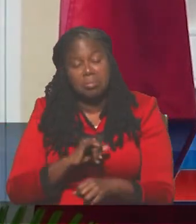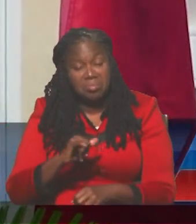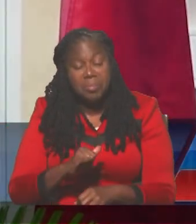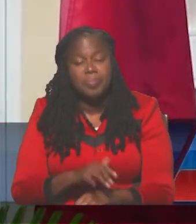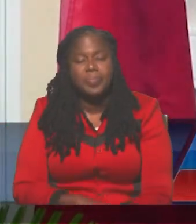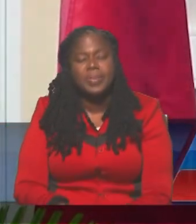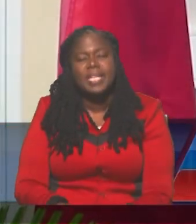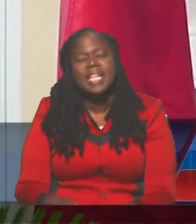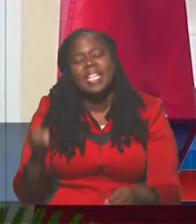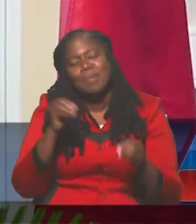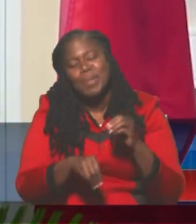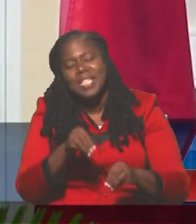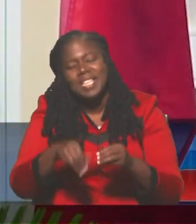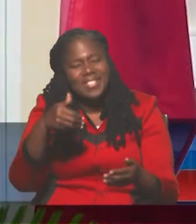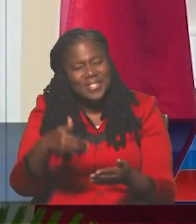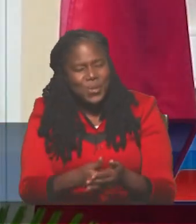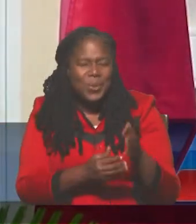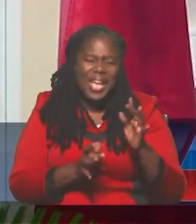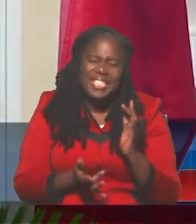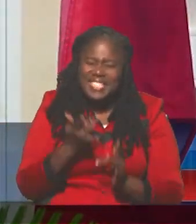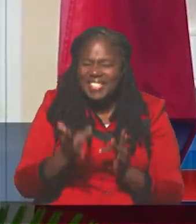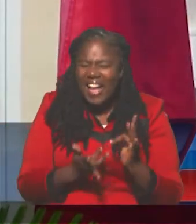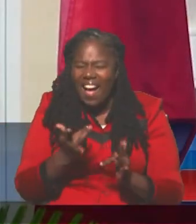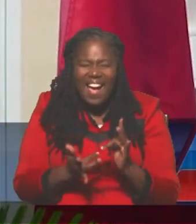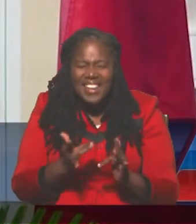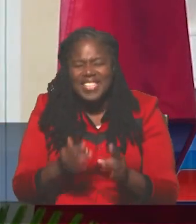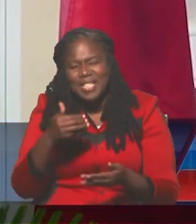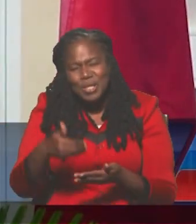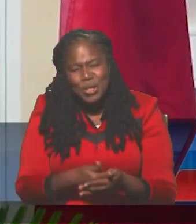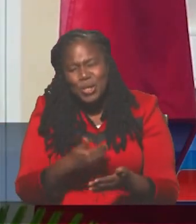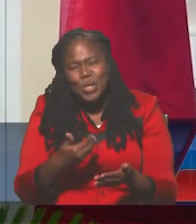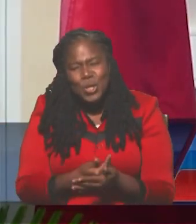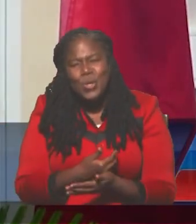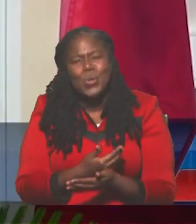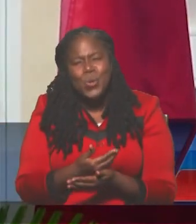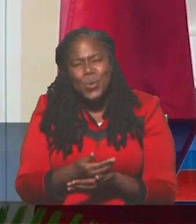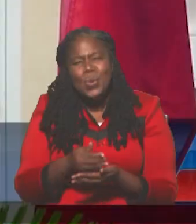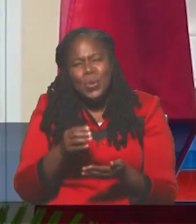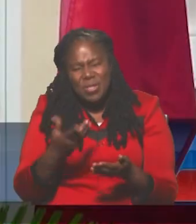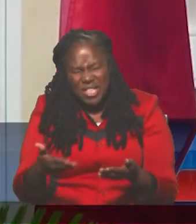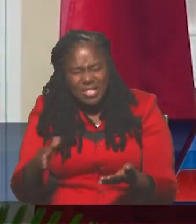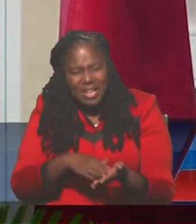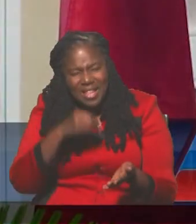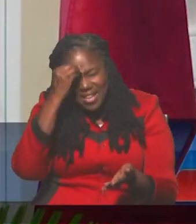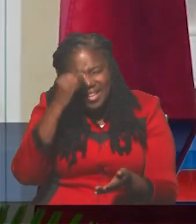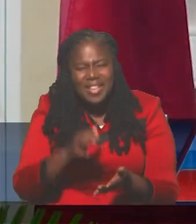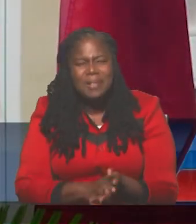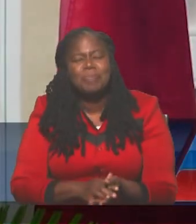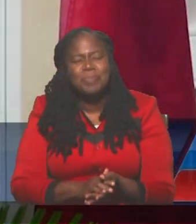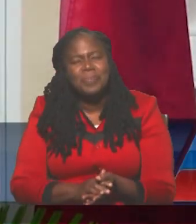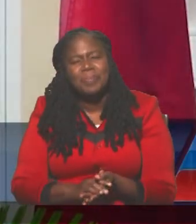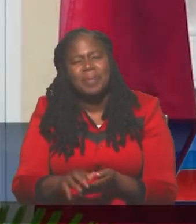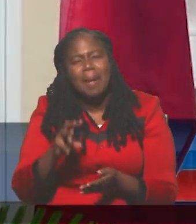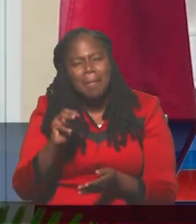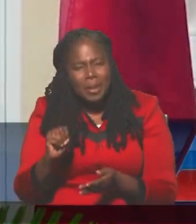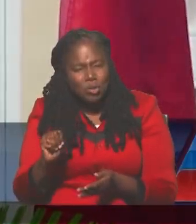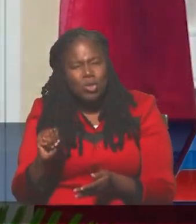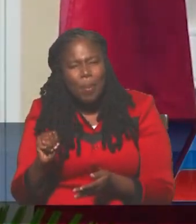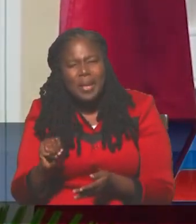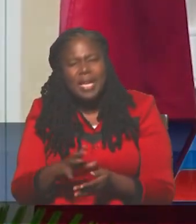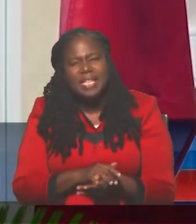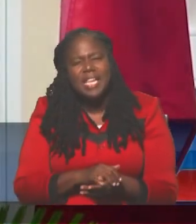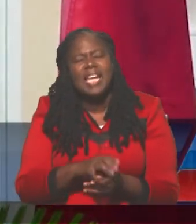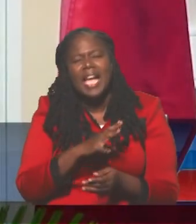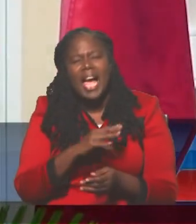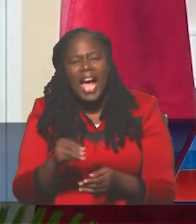new modules such as microscopic exploration, mixtures and solutions, and art fusion,